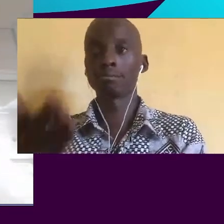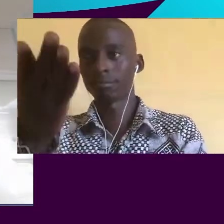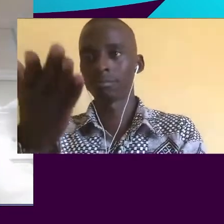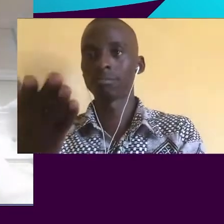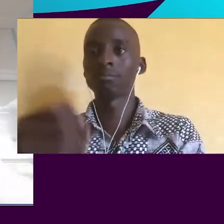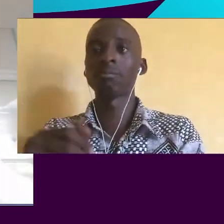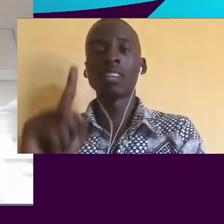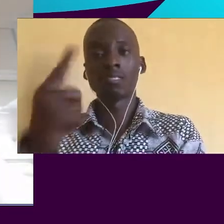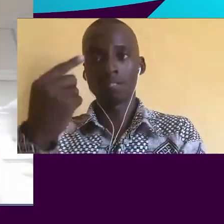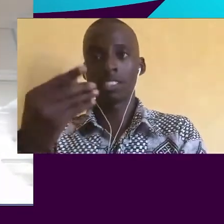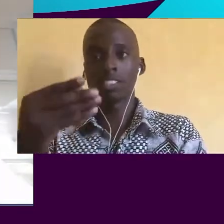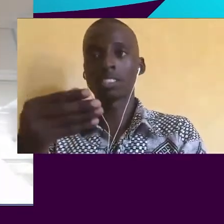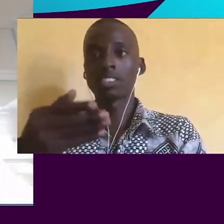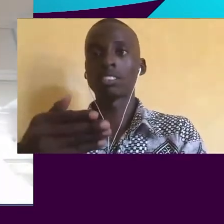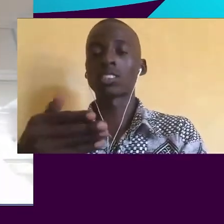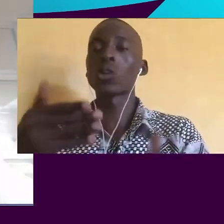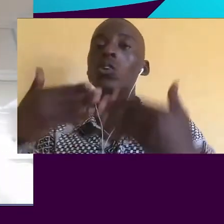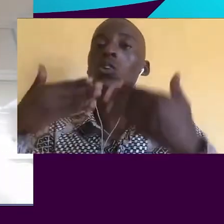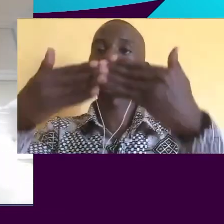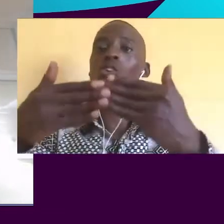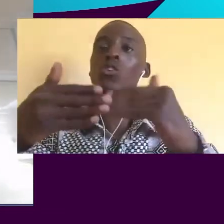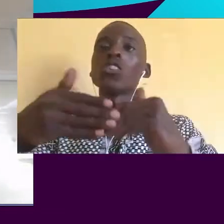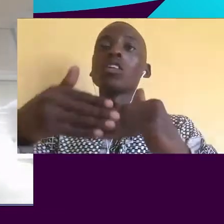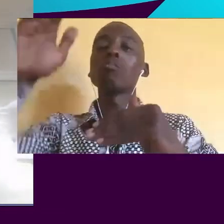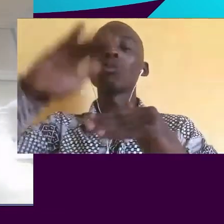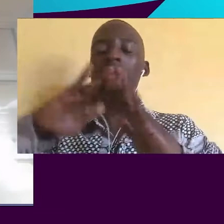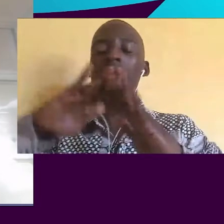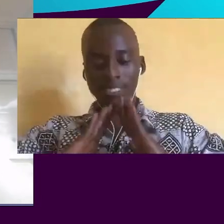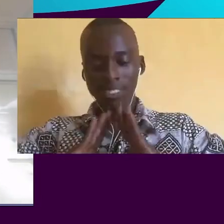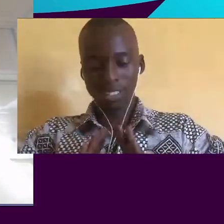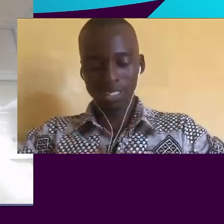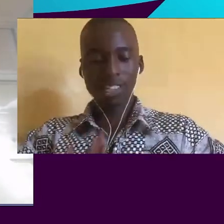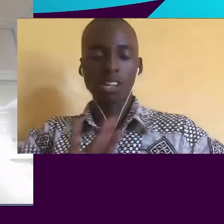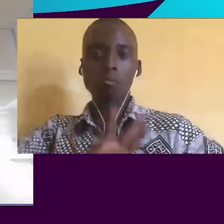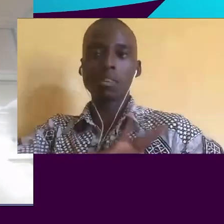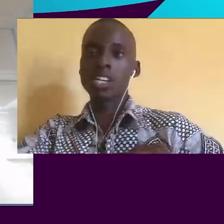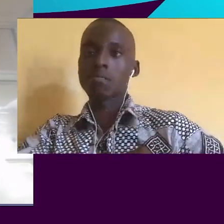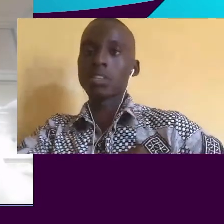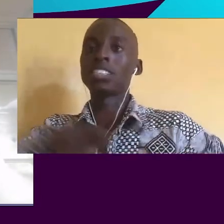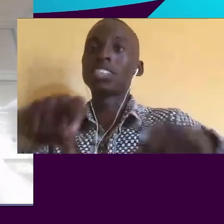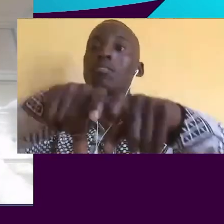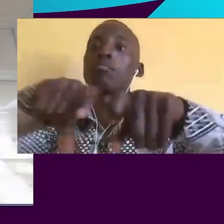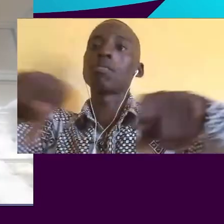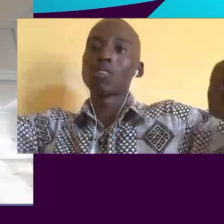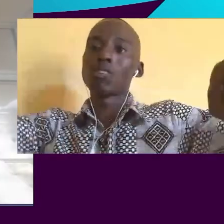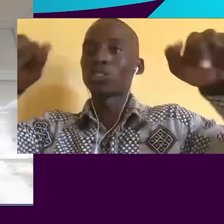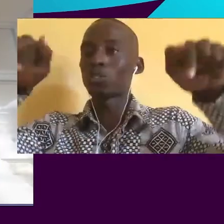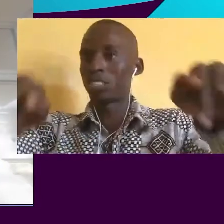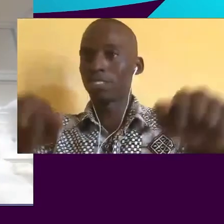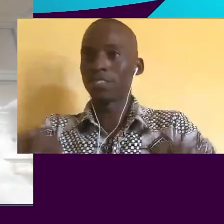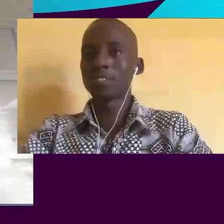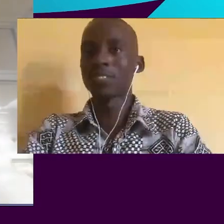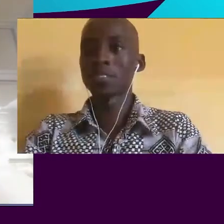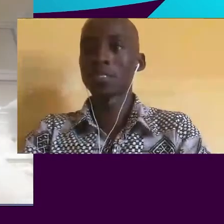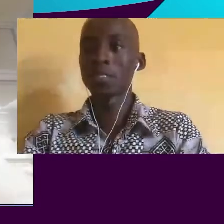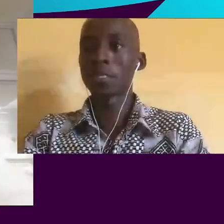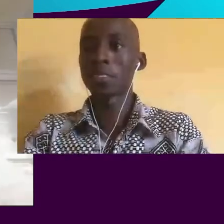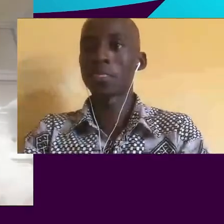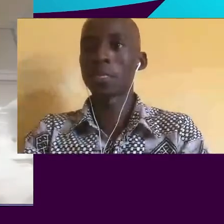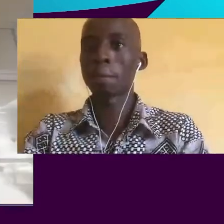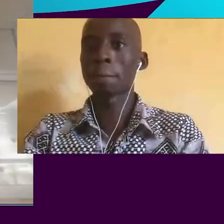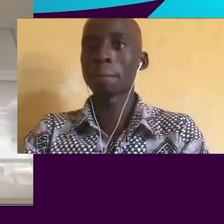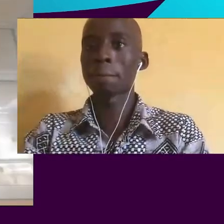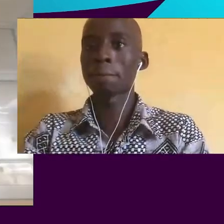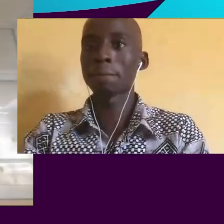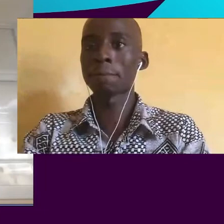of credit. You're the most calm and patient panelist today. I think we'll give that award to the person at the end.